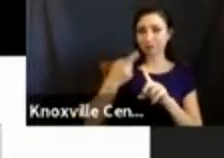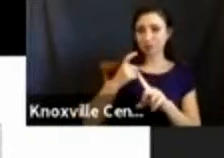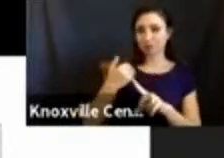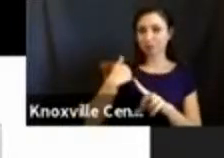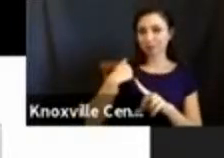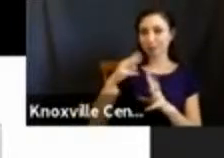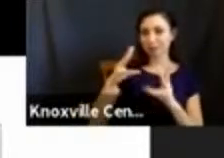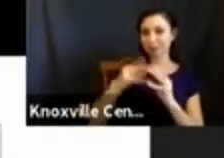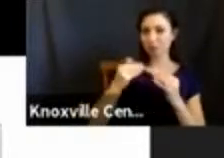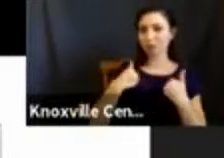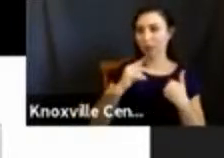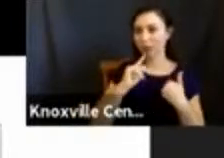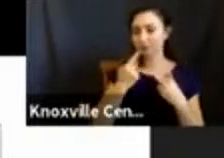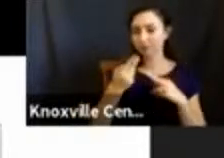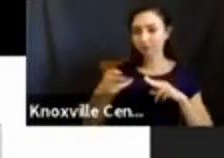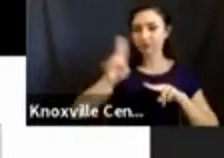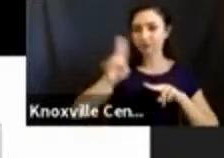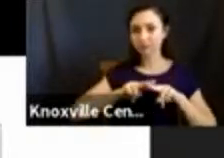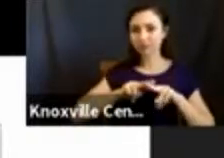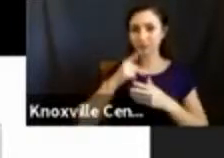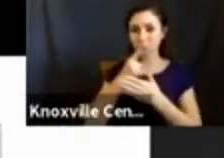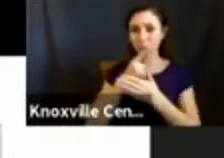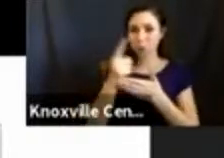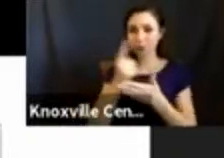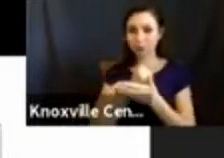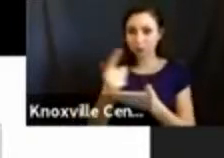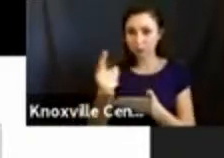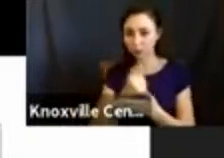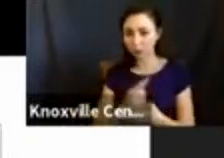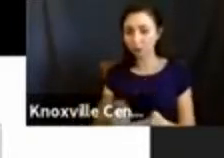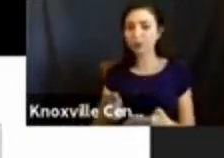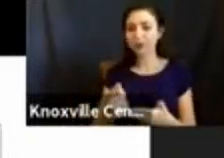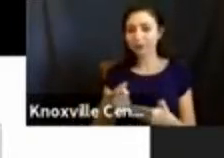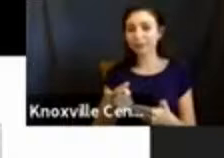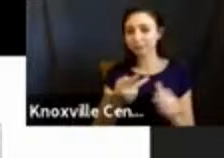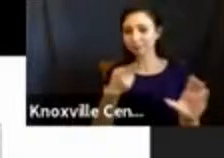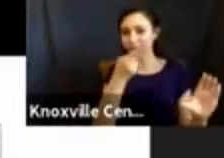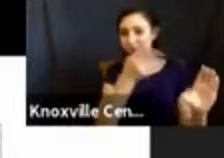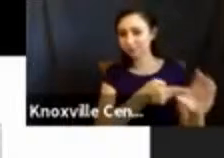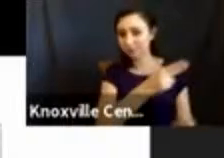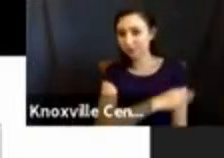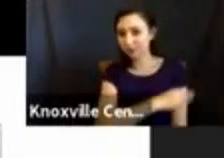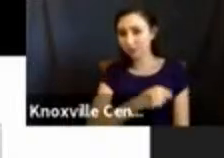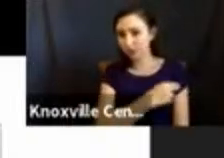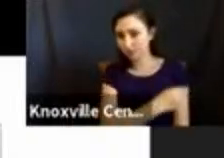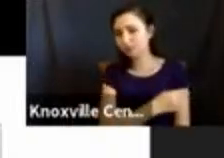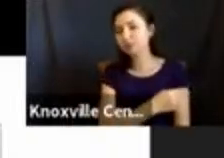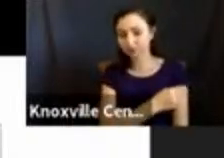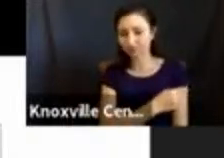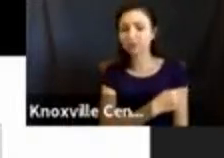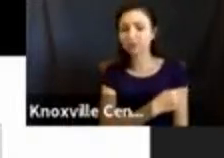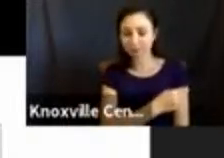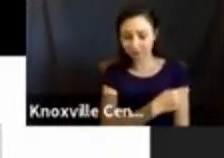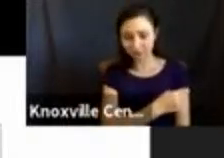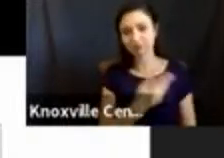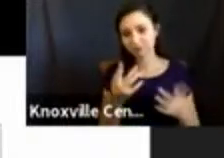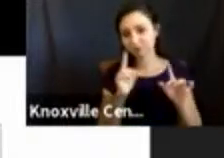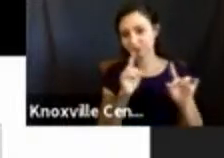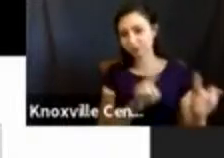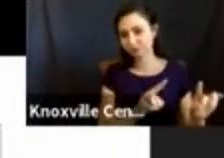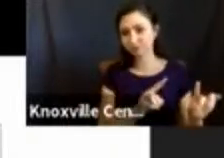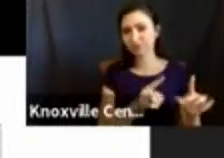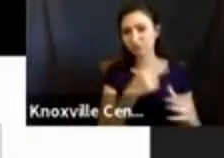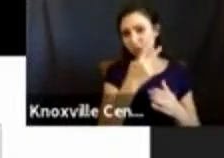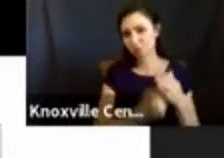significant increase in week-to-week hospitalizations, both in the county and the district. And then now we'll